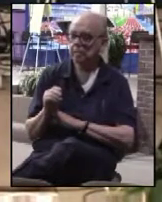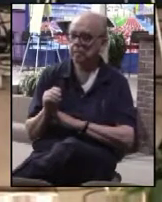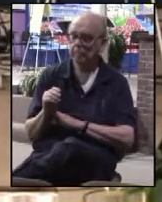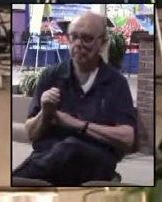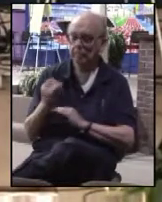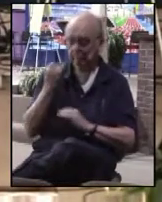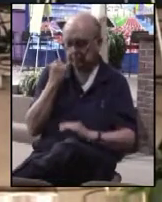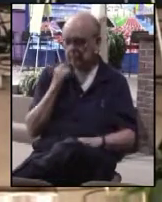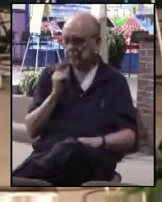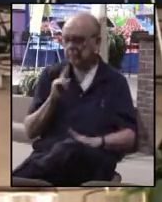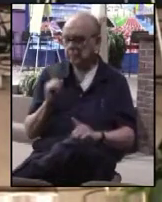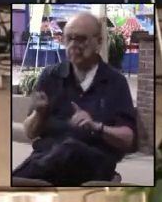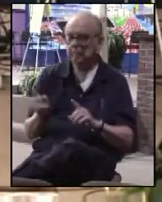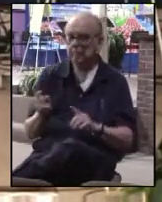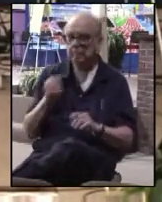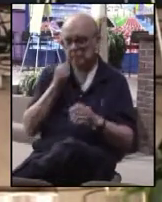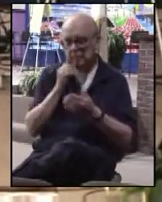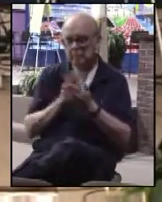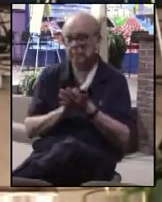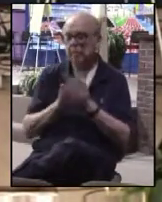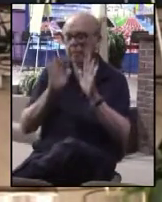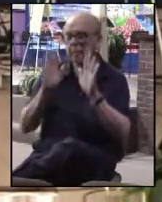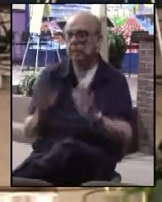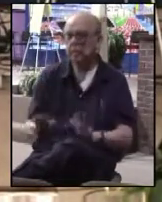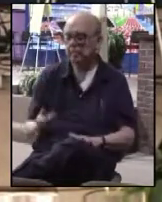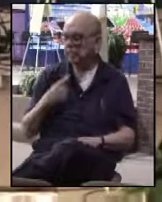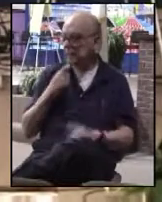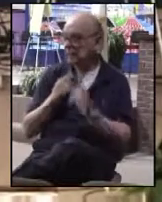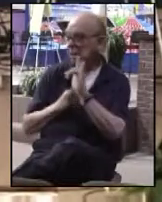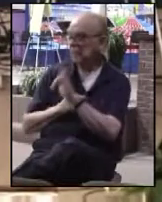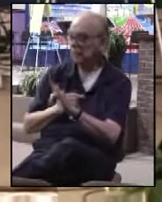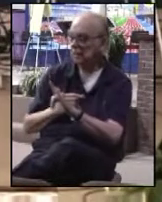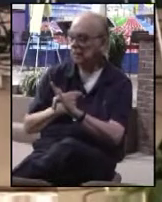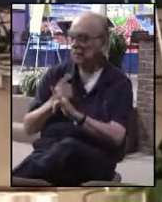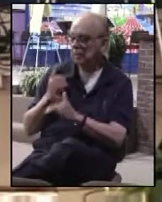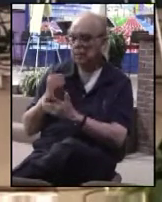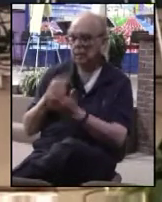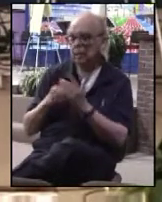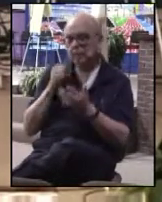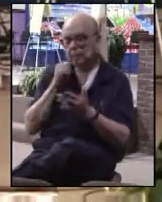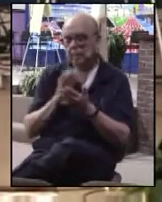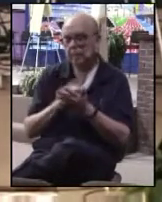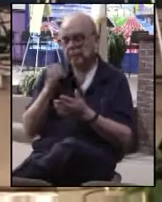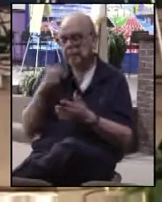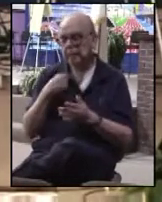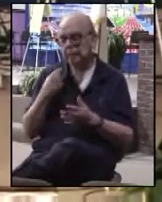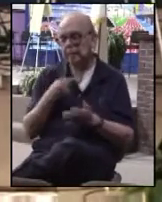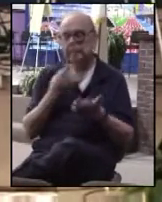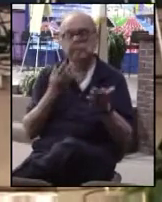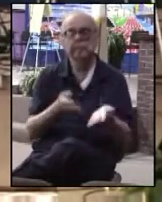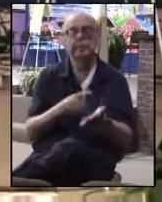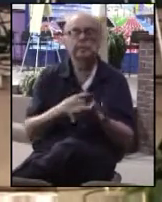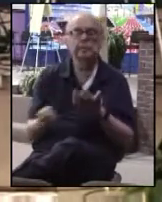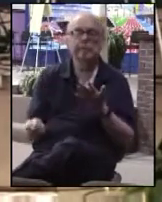if I only went to my wife on Sunday and say I love you what would she think about me the rest of the week?